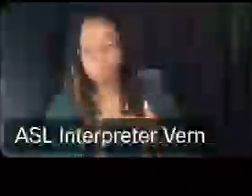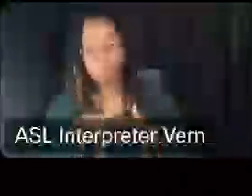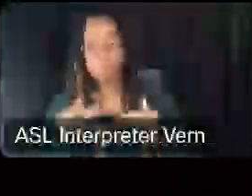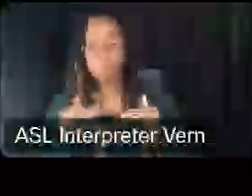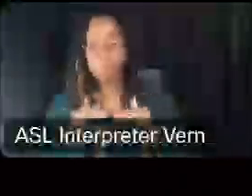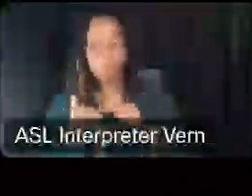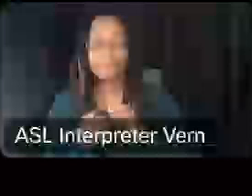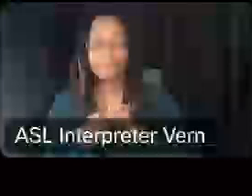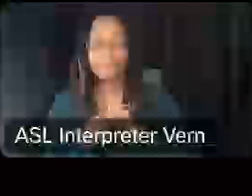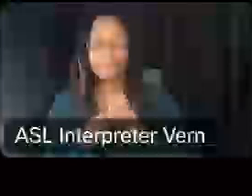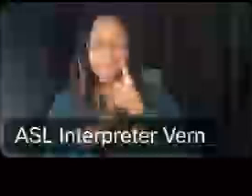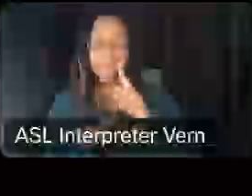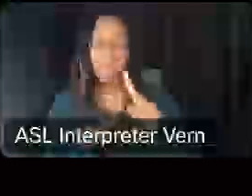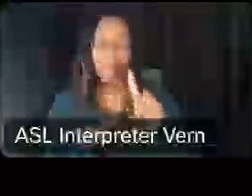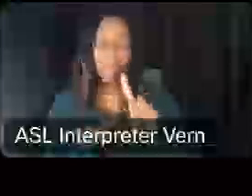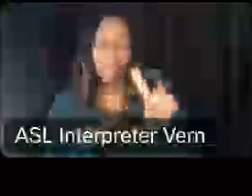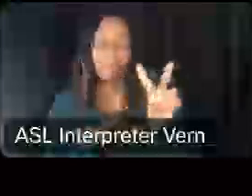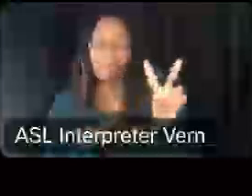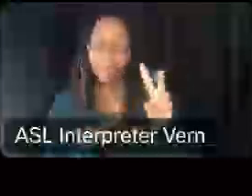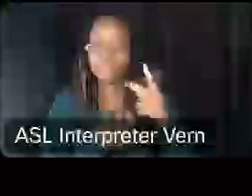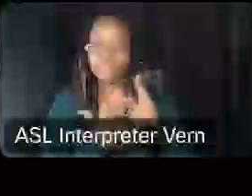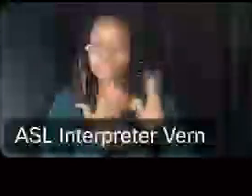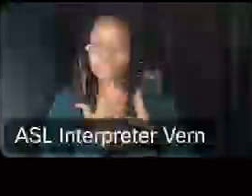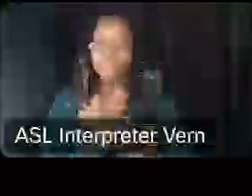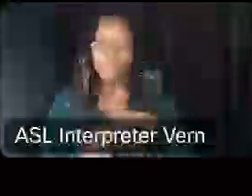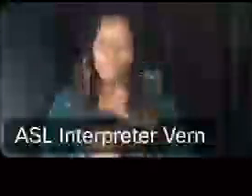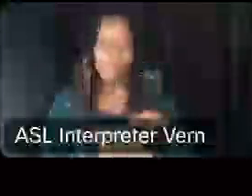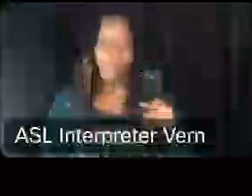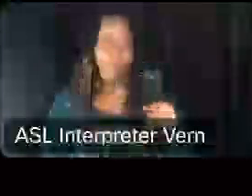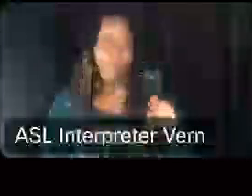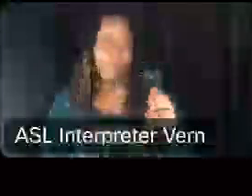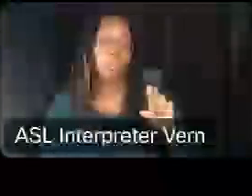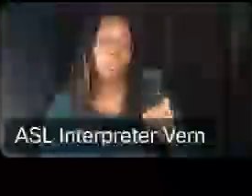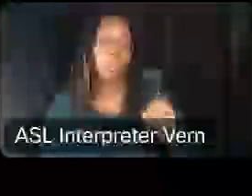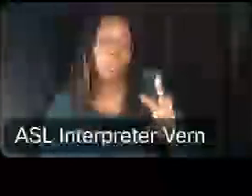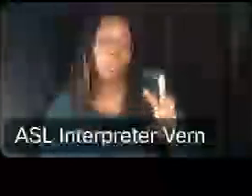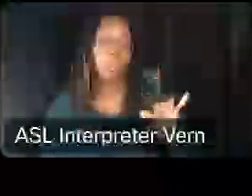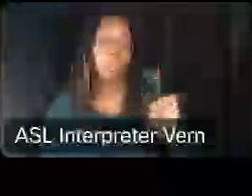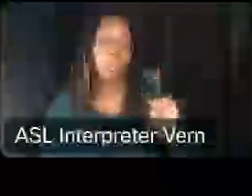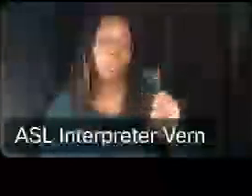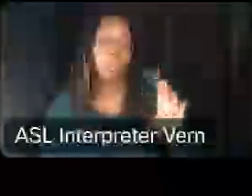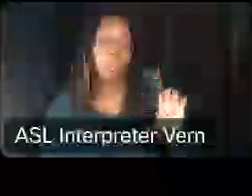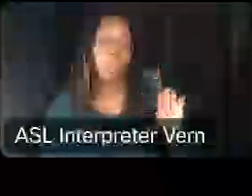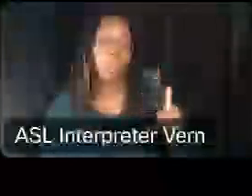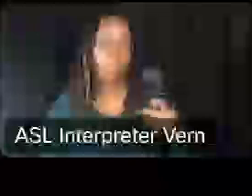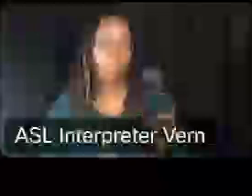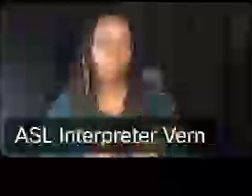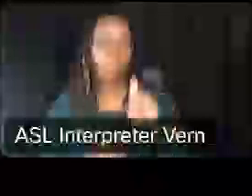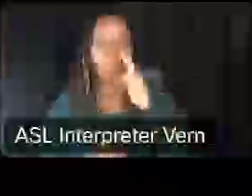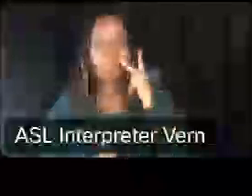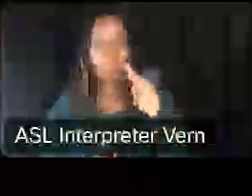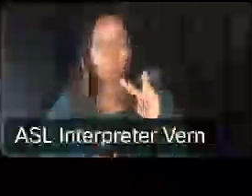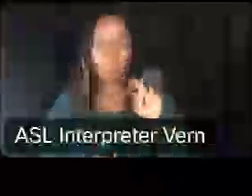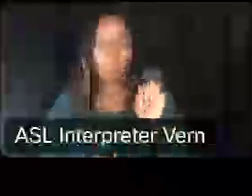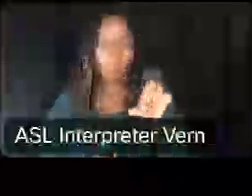Violence Programs. My name is Tori Weinkoop. You'll also see Victoria on the screen. I use she,